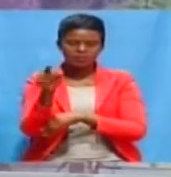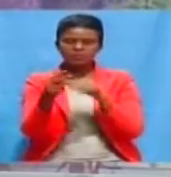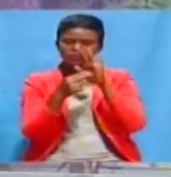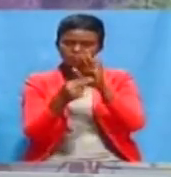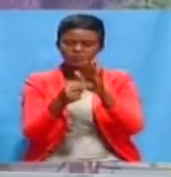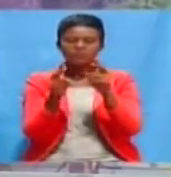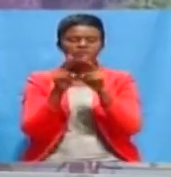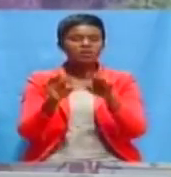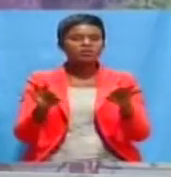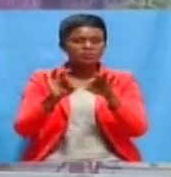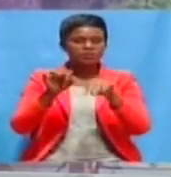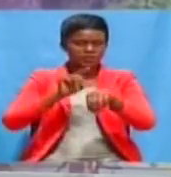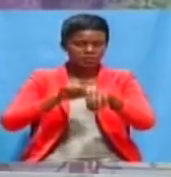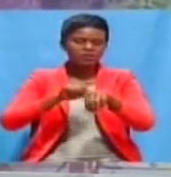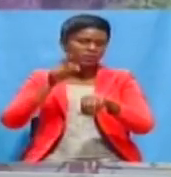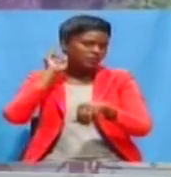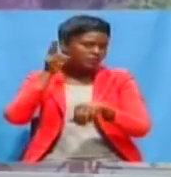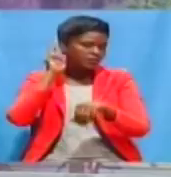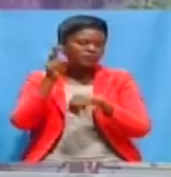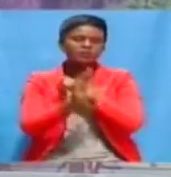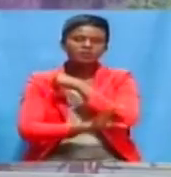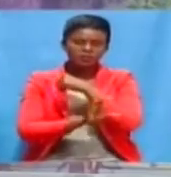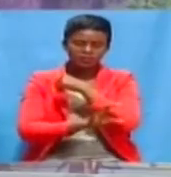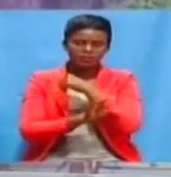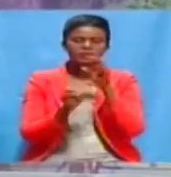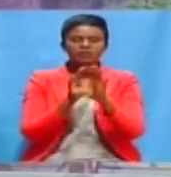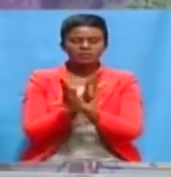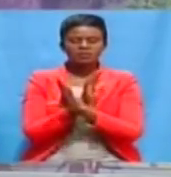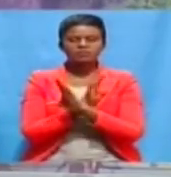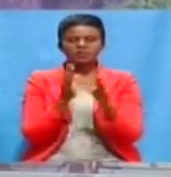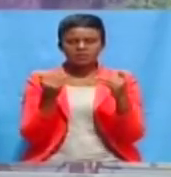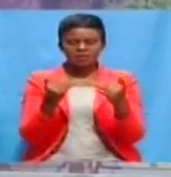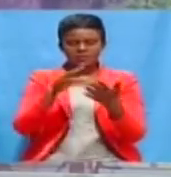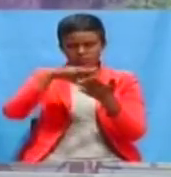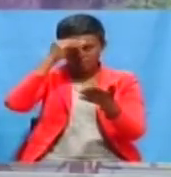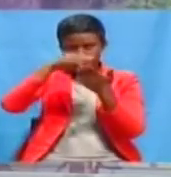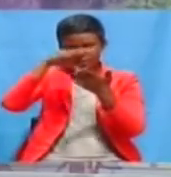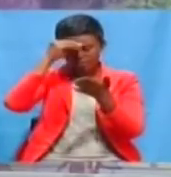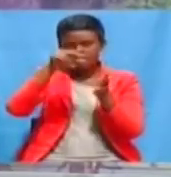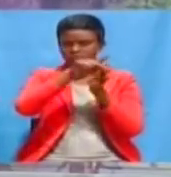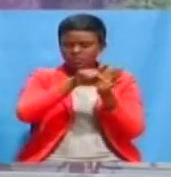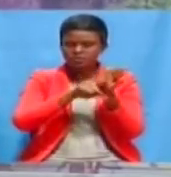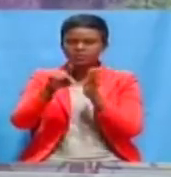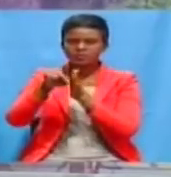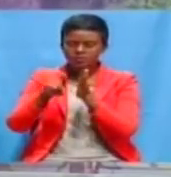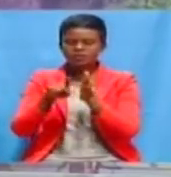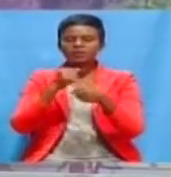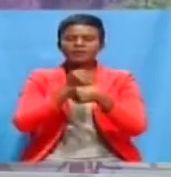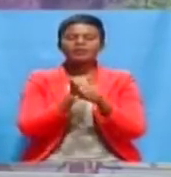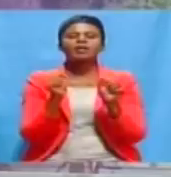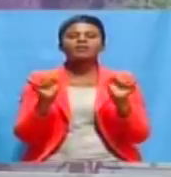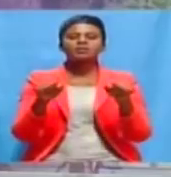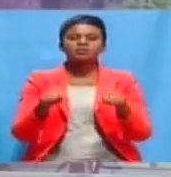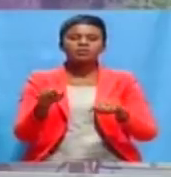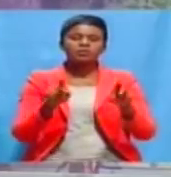an important moment in the history of the country. He says Zambia has been yearning for policies that will make it possible for